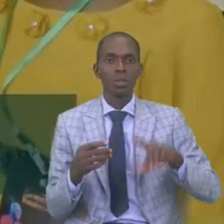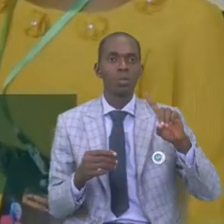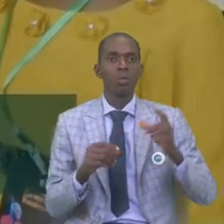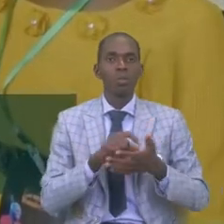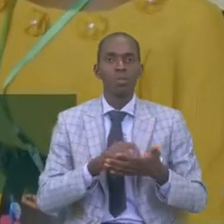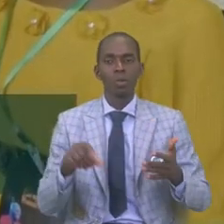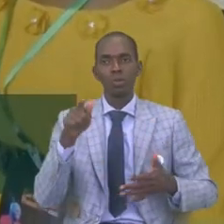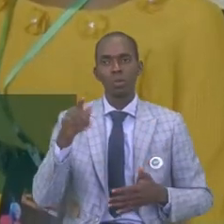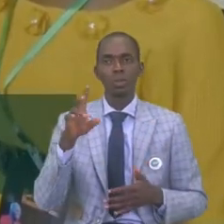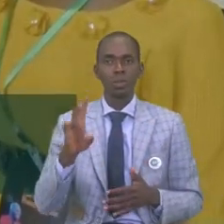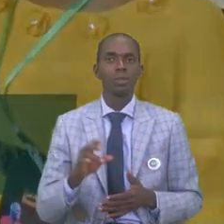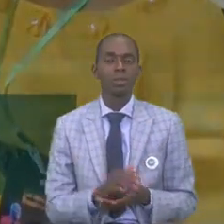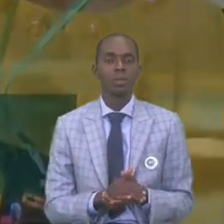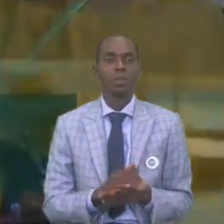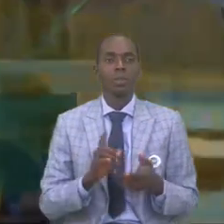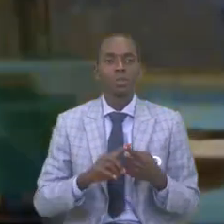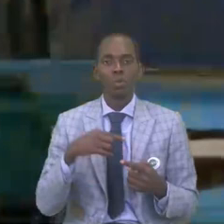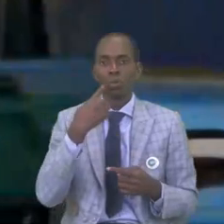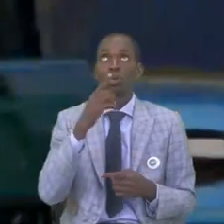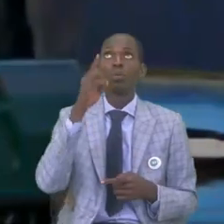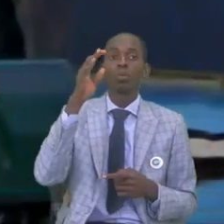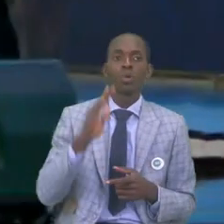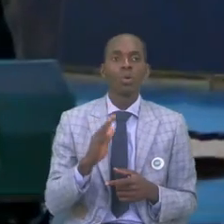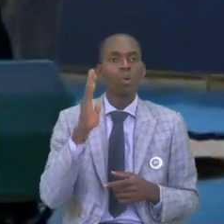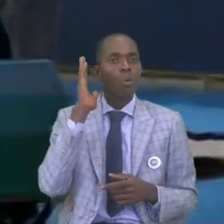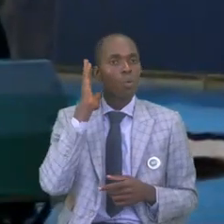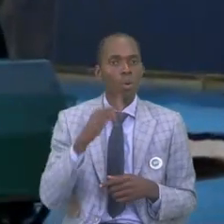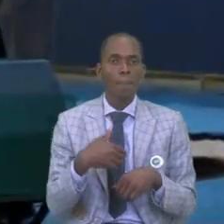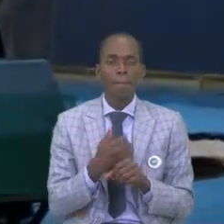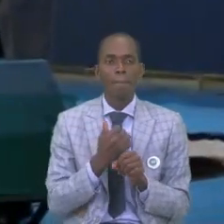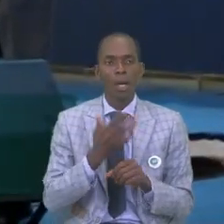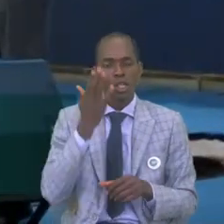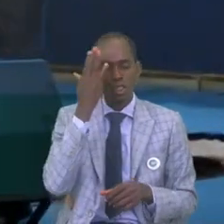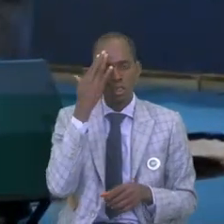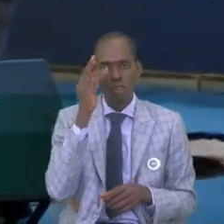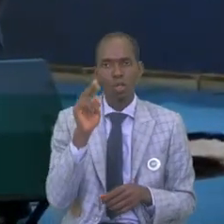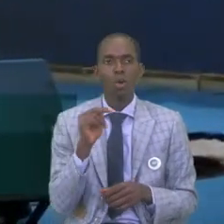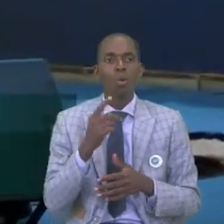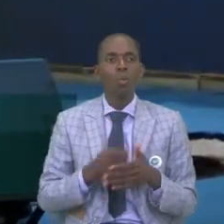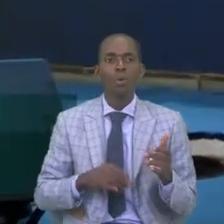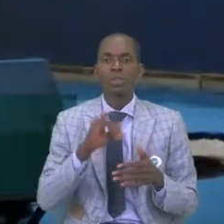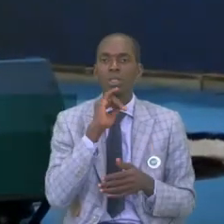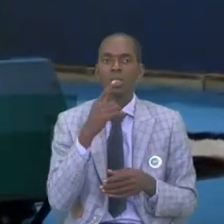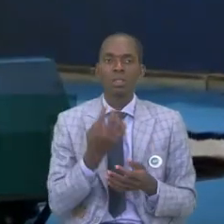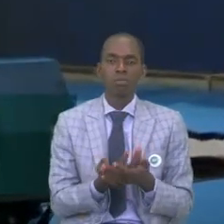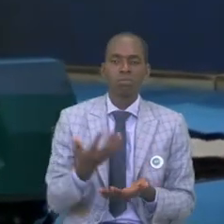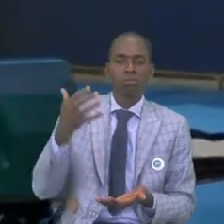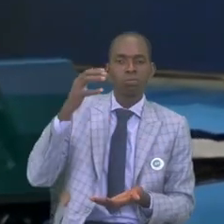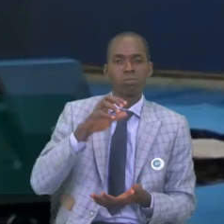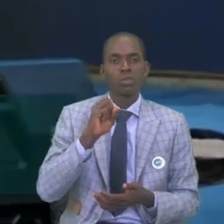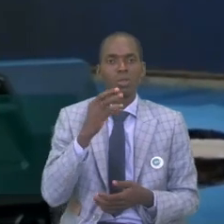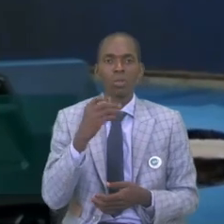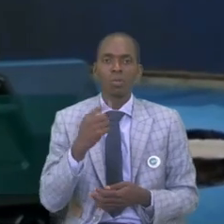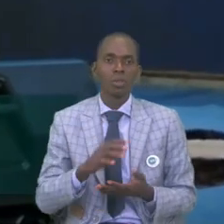verse 27, to whom God will make known what is the riches of the